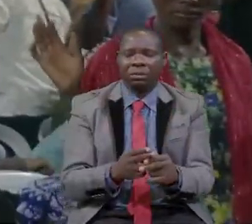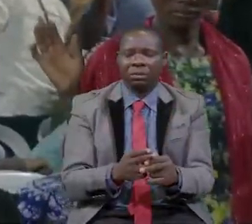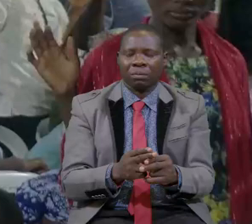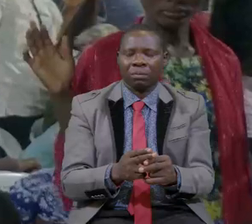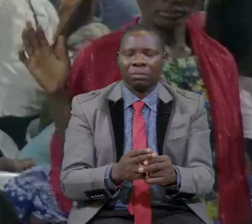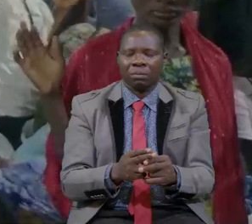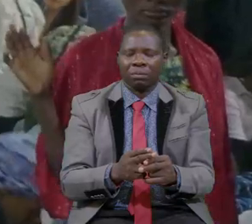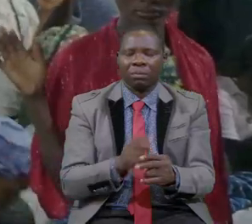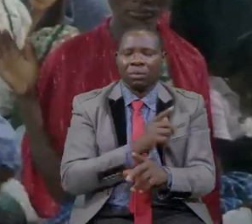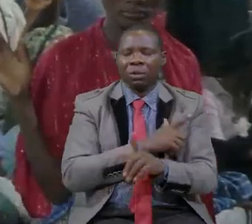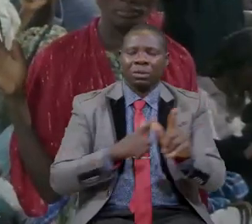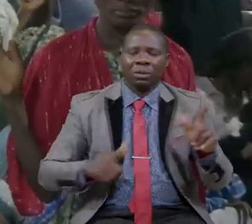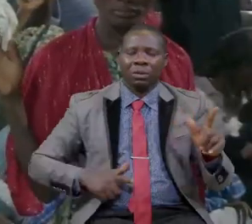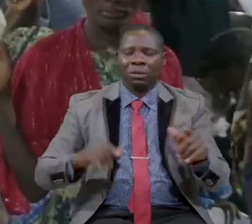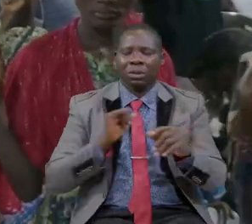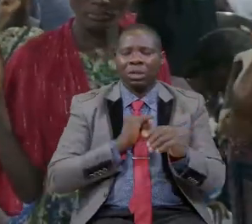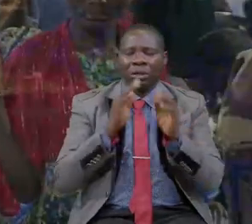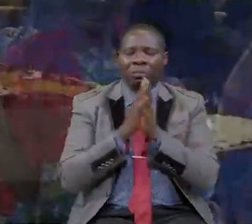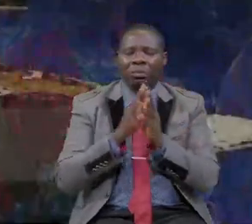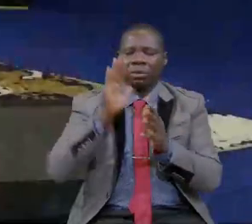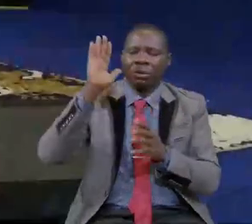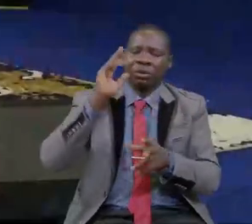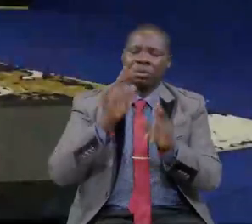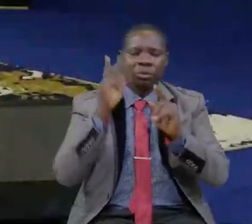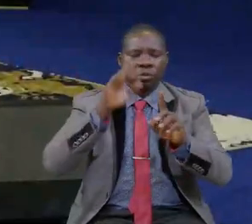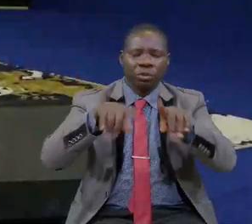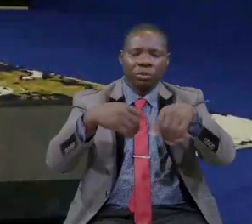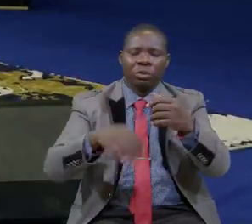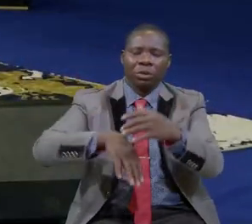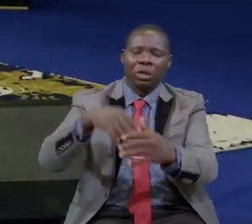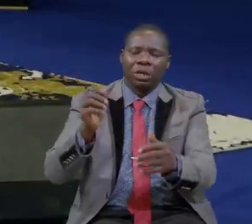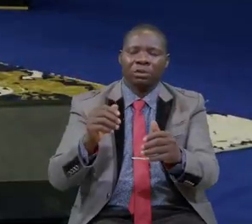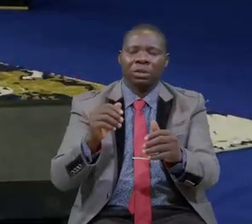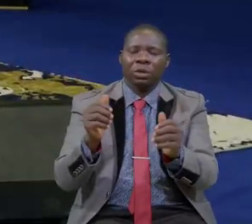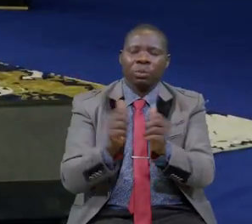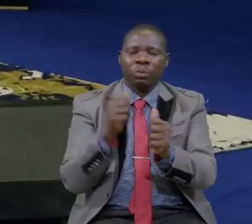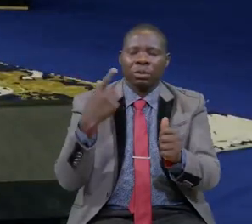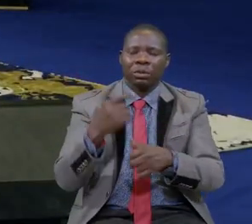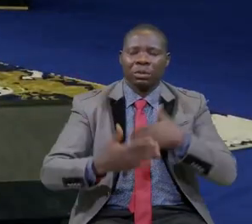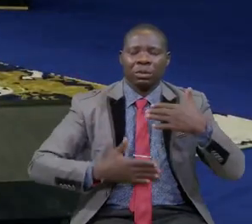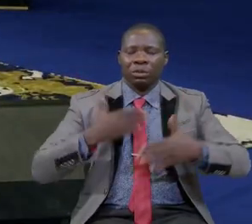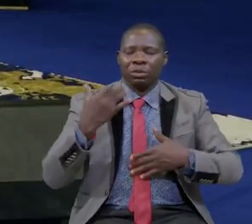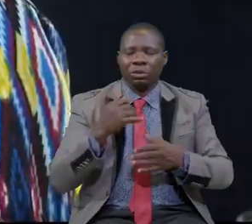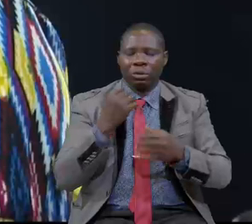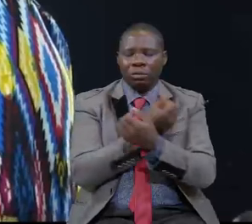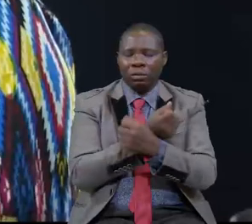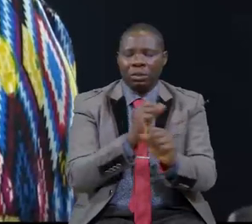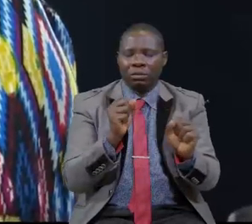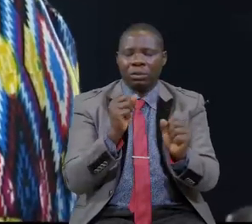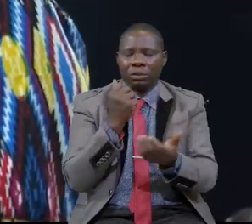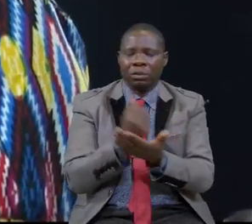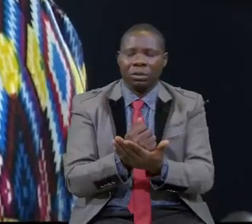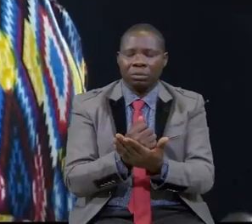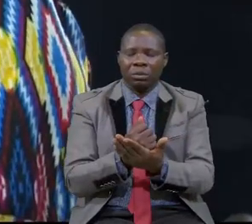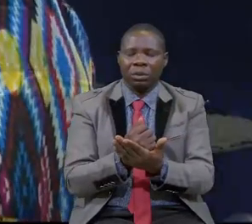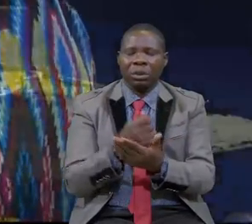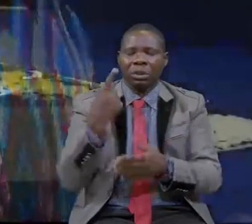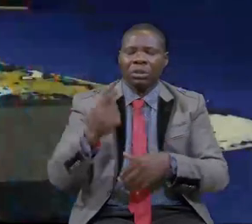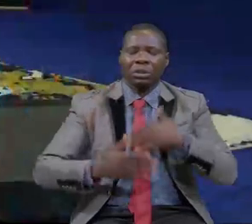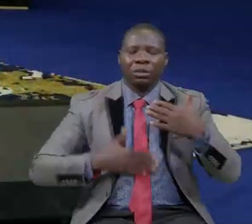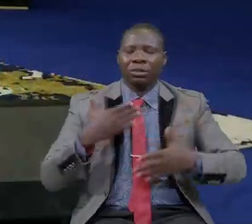Lord, I pray your people will go out with the joy of salvation, the joy